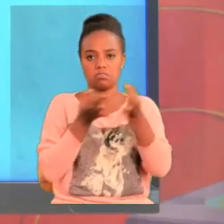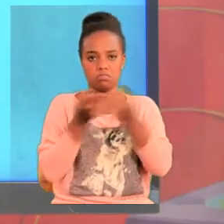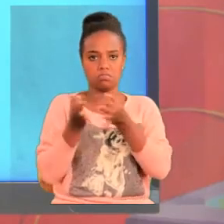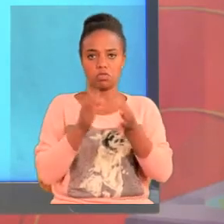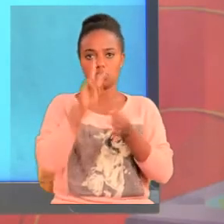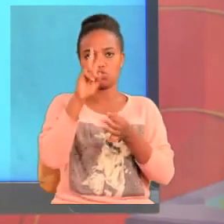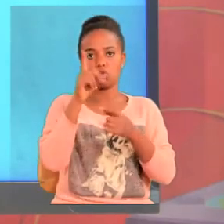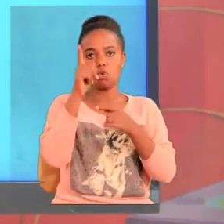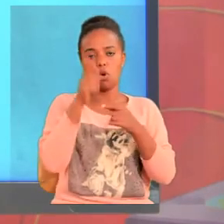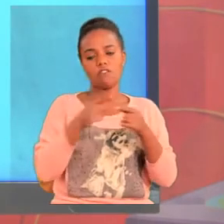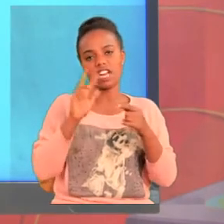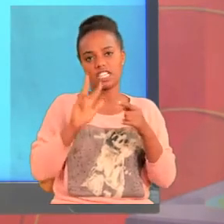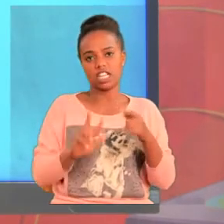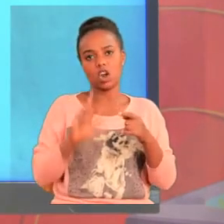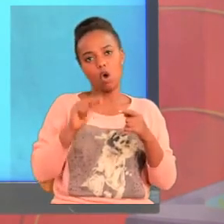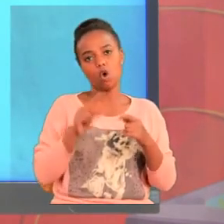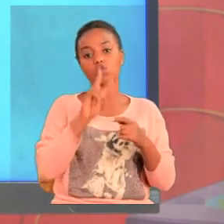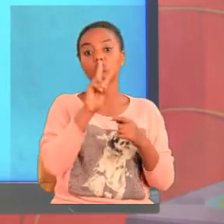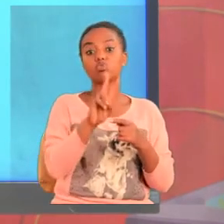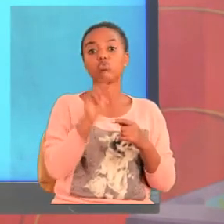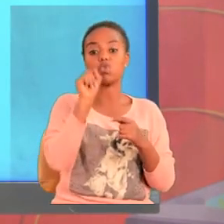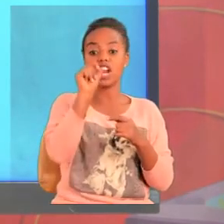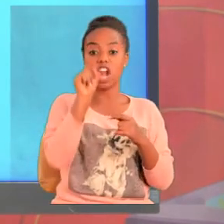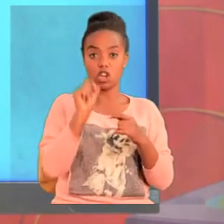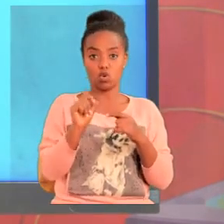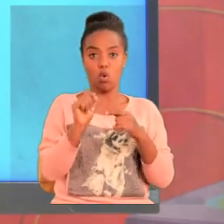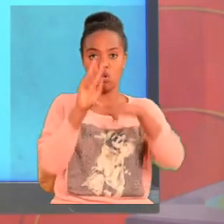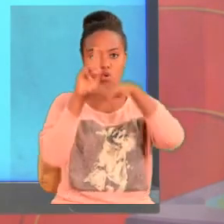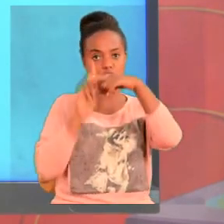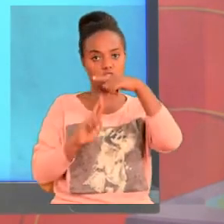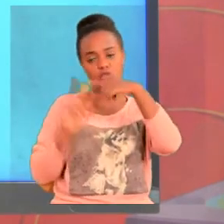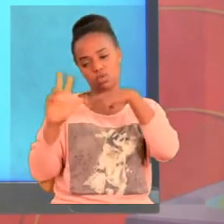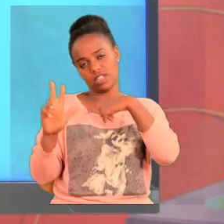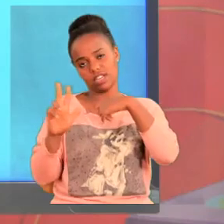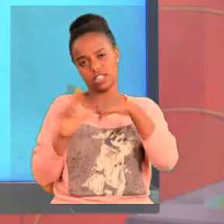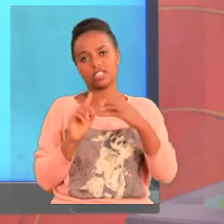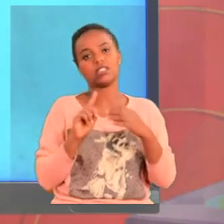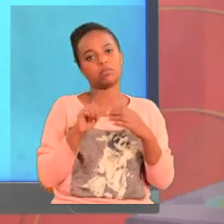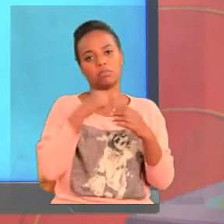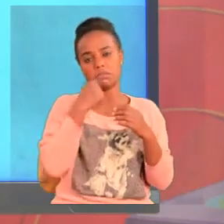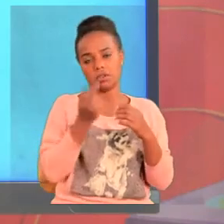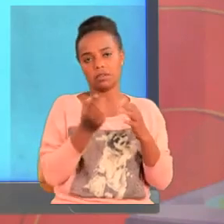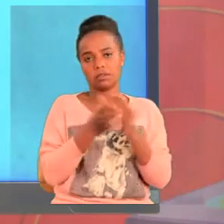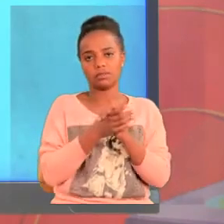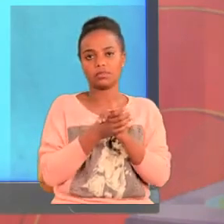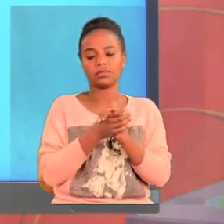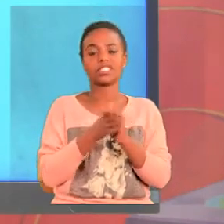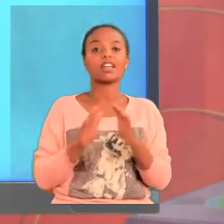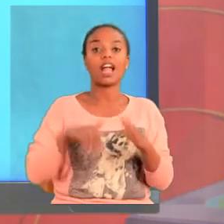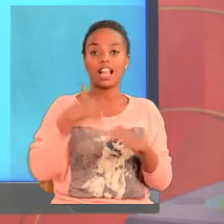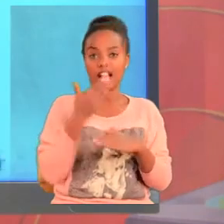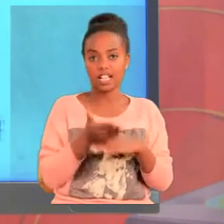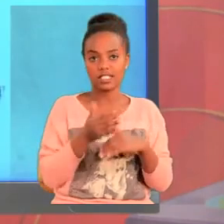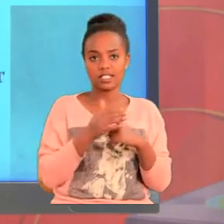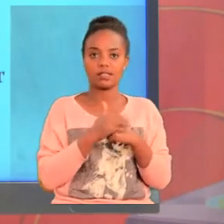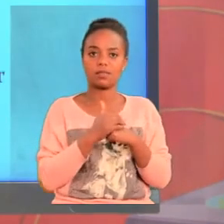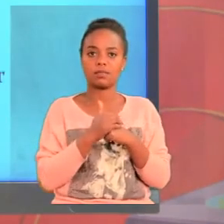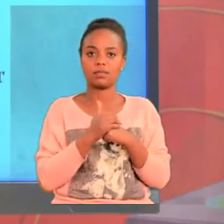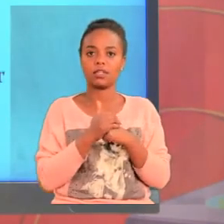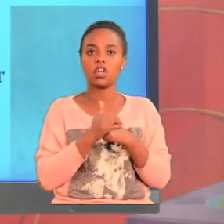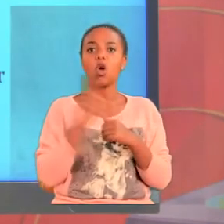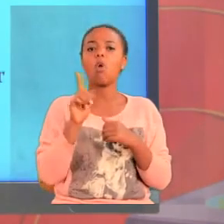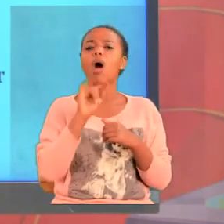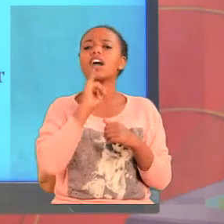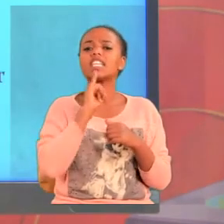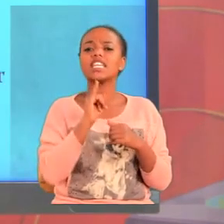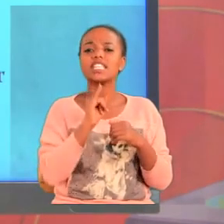over 3 or 2 ratio 3. So, the ratio of the number of boys to the number of girls is 2 ratio 3. Next,